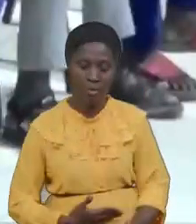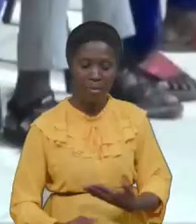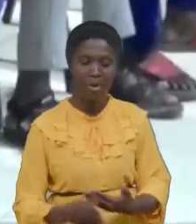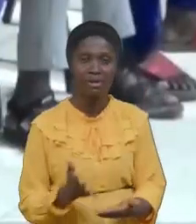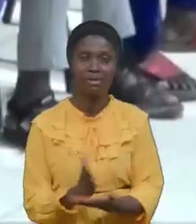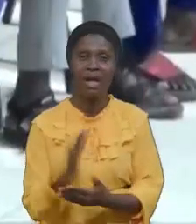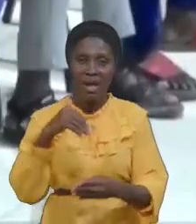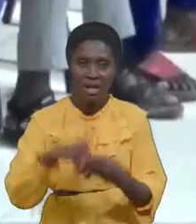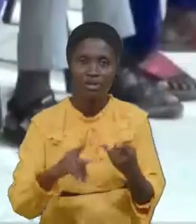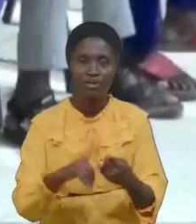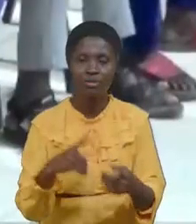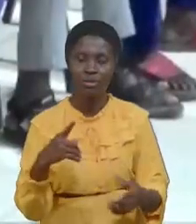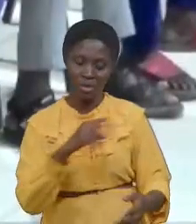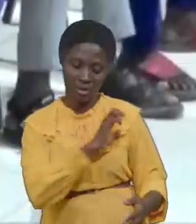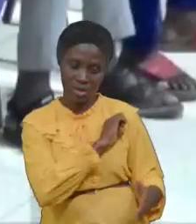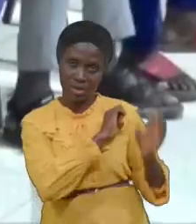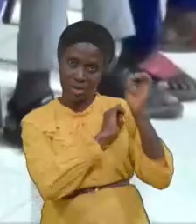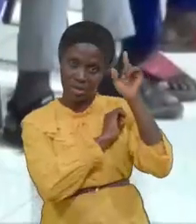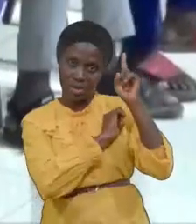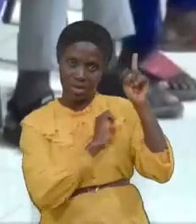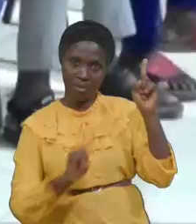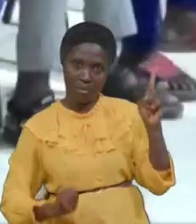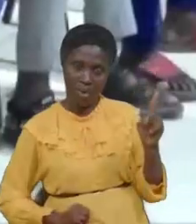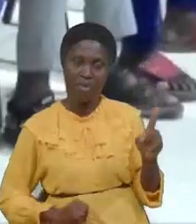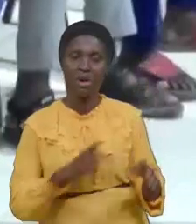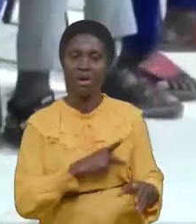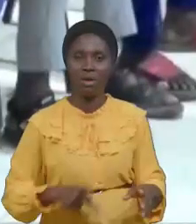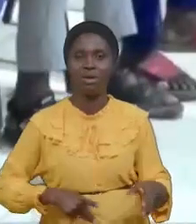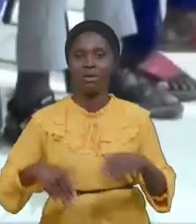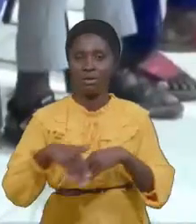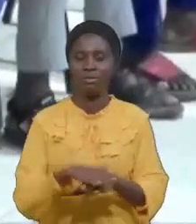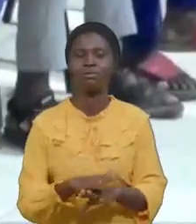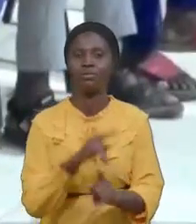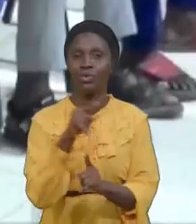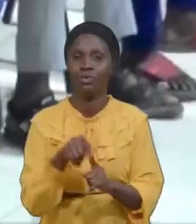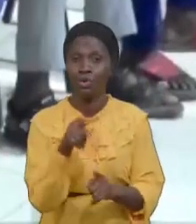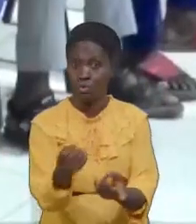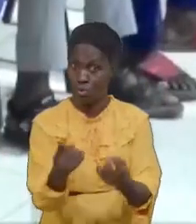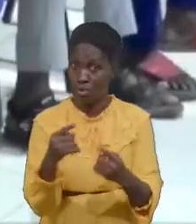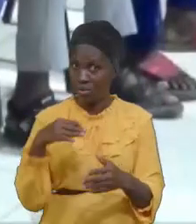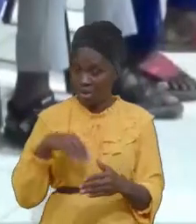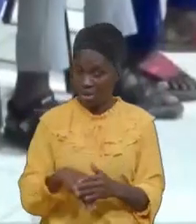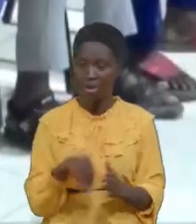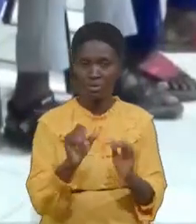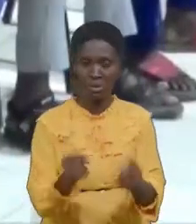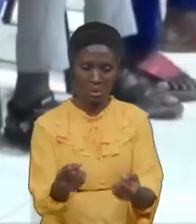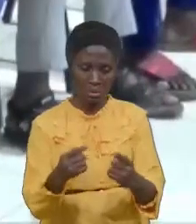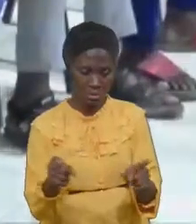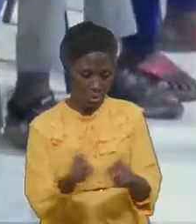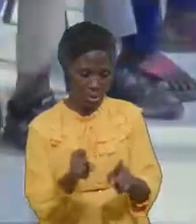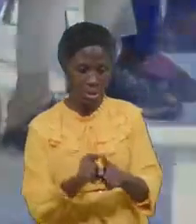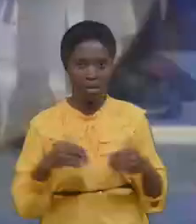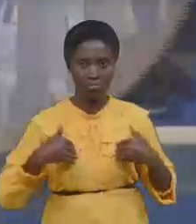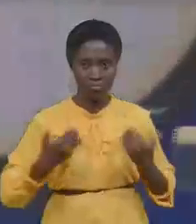kingdom. When you come in, and you can come in at any stage, you can come in as a young person, you